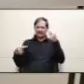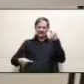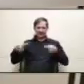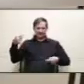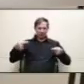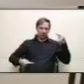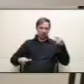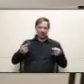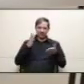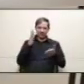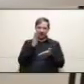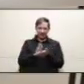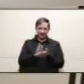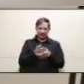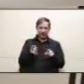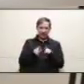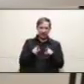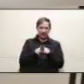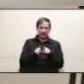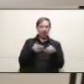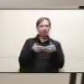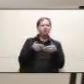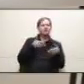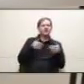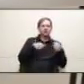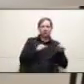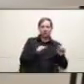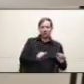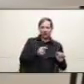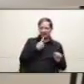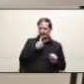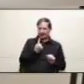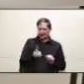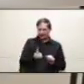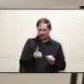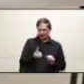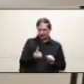our earlier Chair said, between what